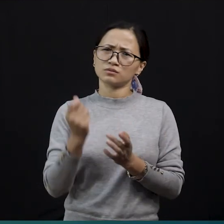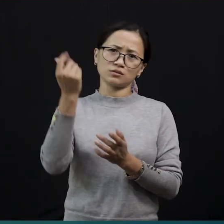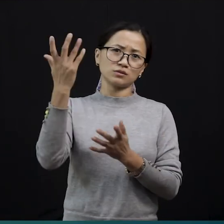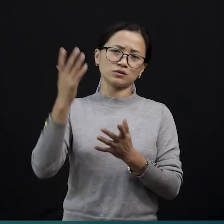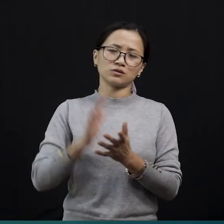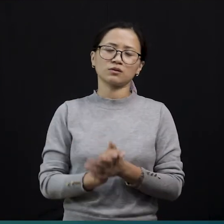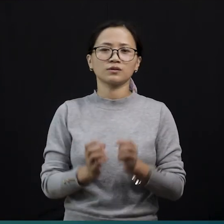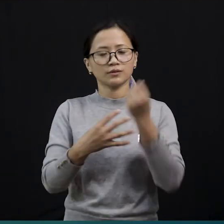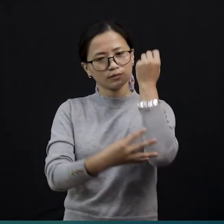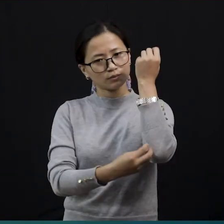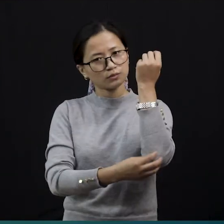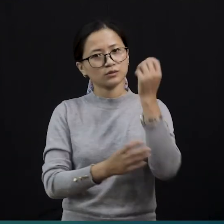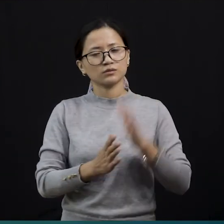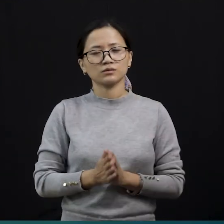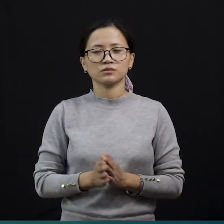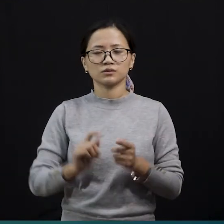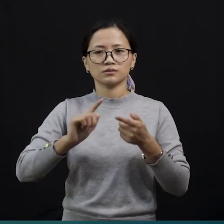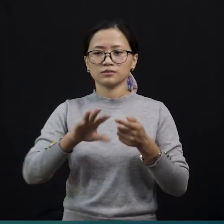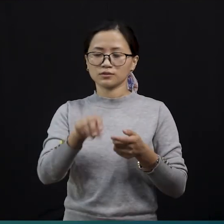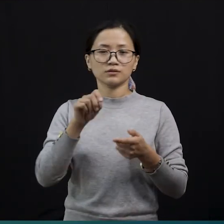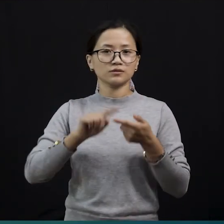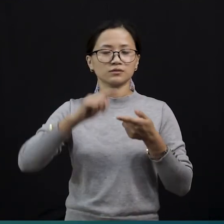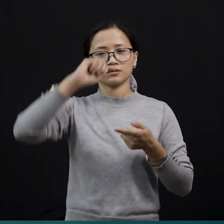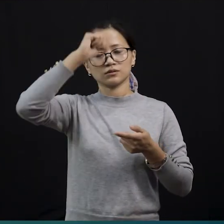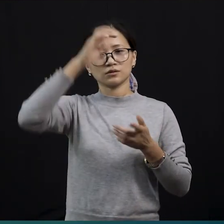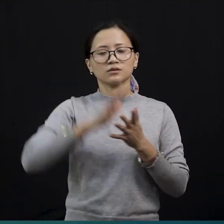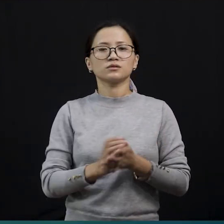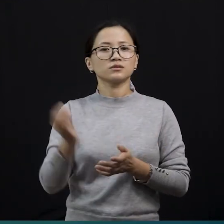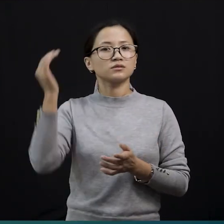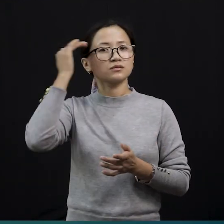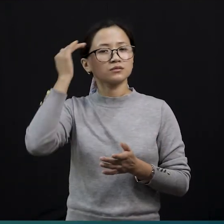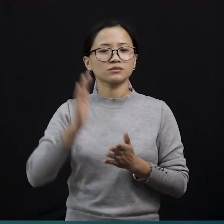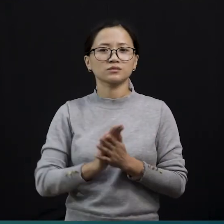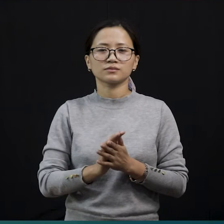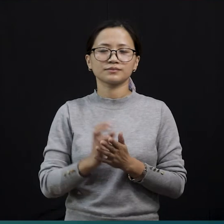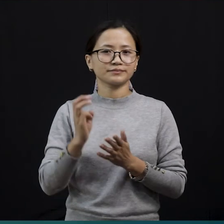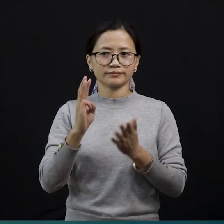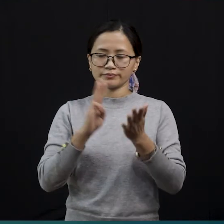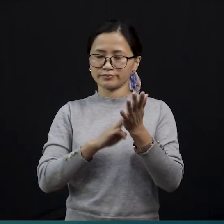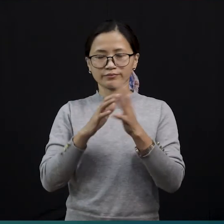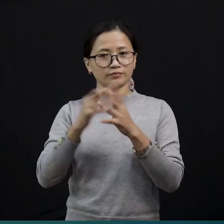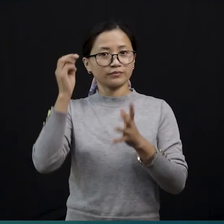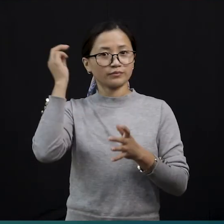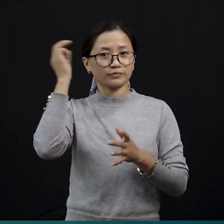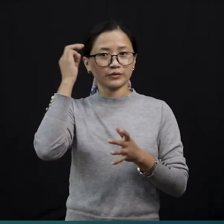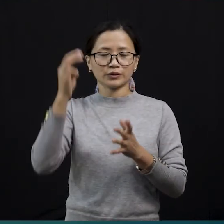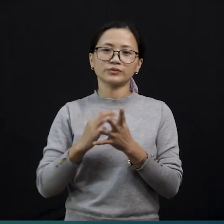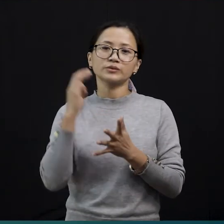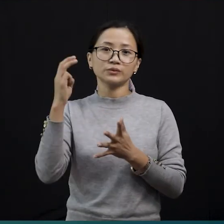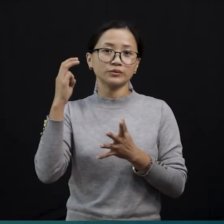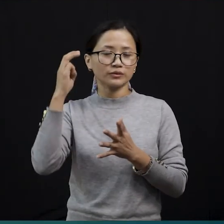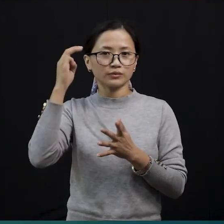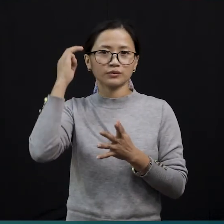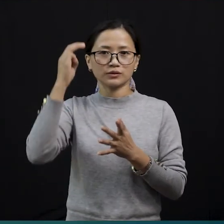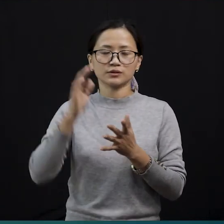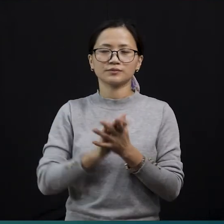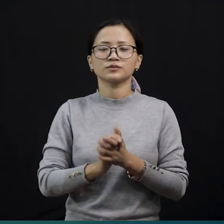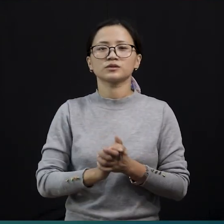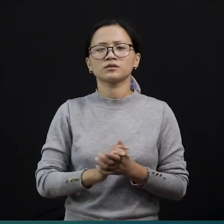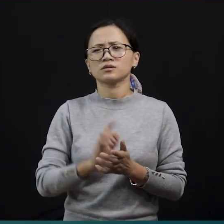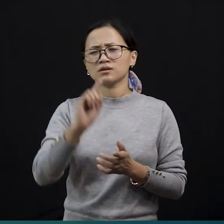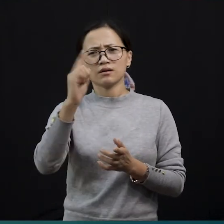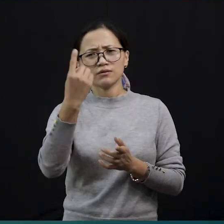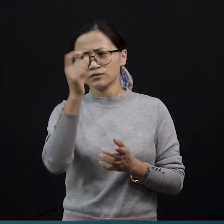or the poor, to get the education and to get the knowledge and the wisdom. And that is why like every individual,